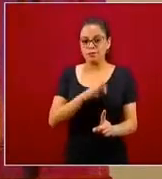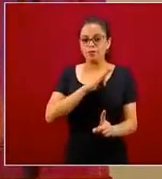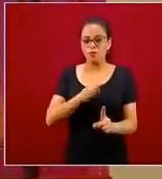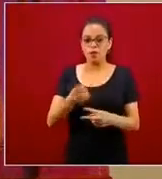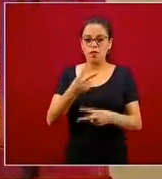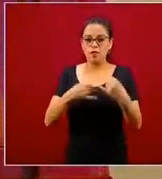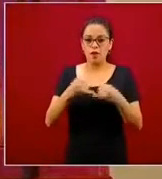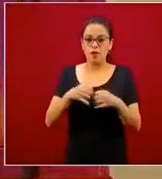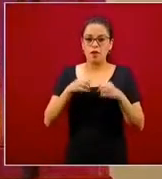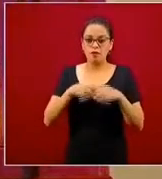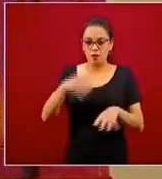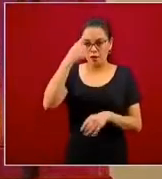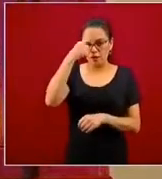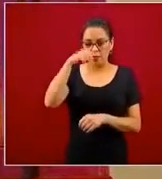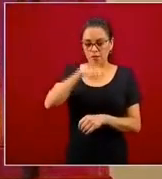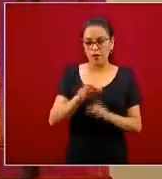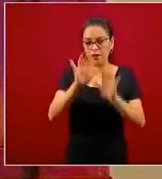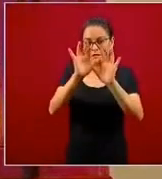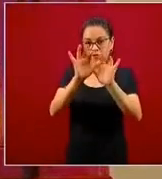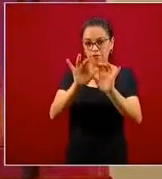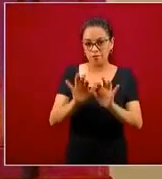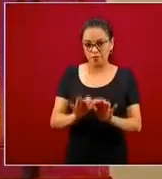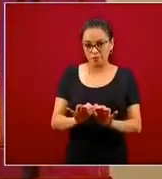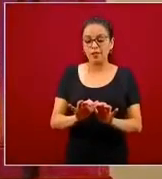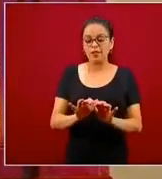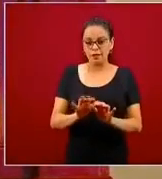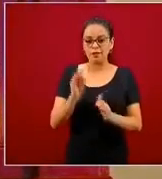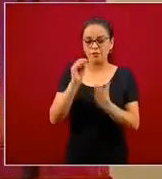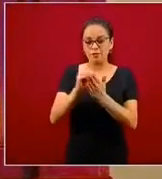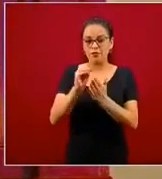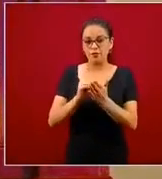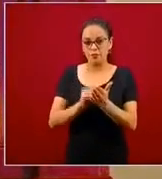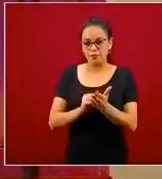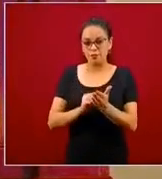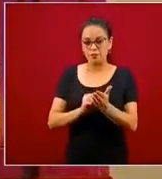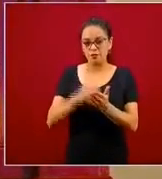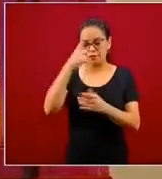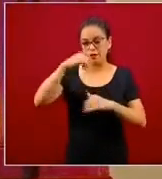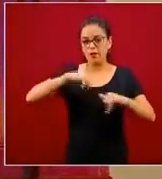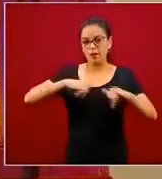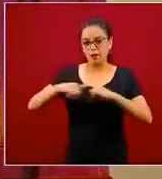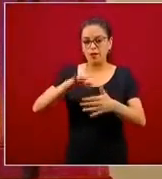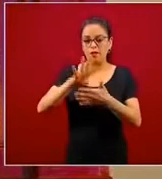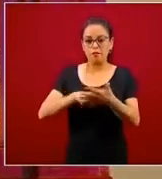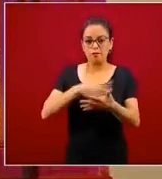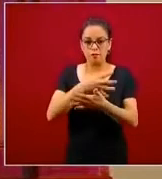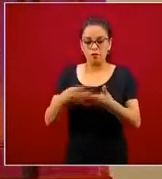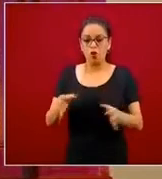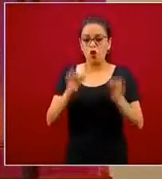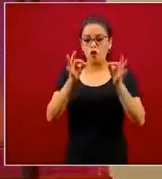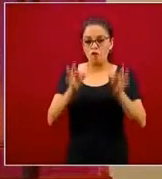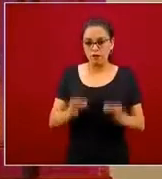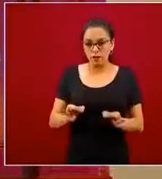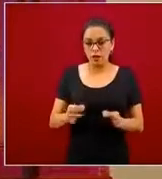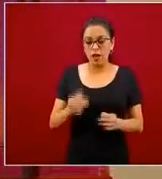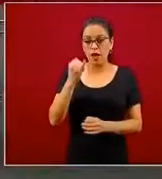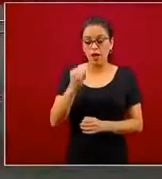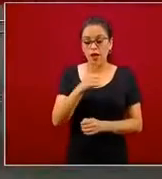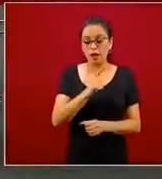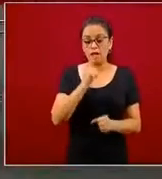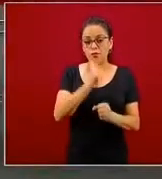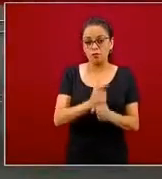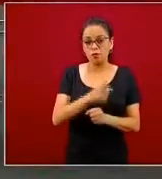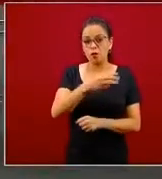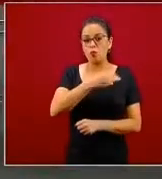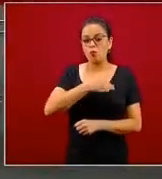bearers, and then getting the proper information that would then be uploaded to the official statistic